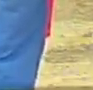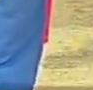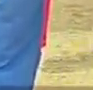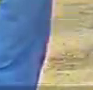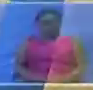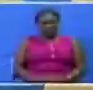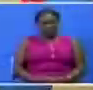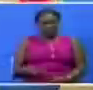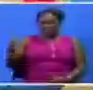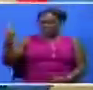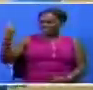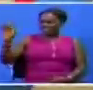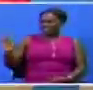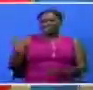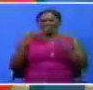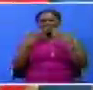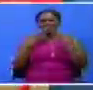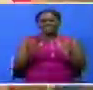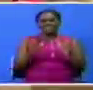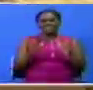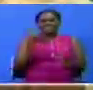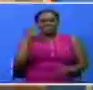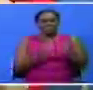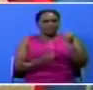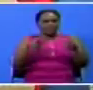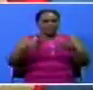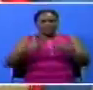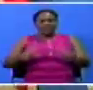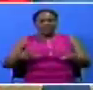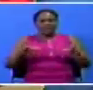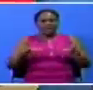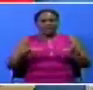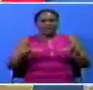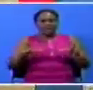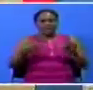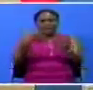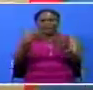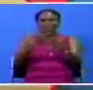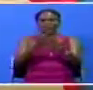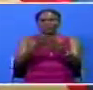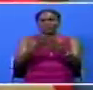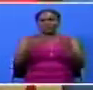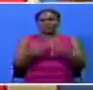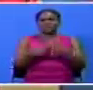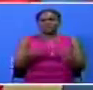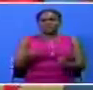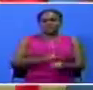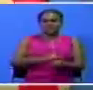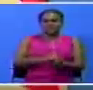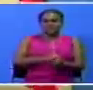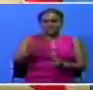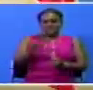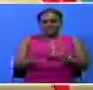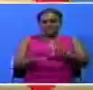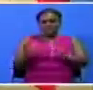Of the Kenya Defence Forces Athletics Championships paves way for the Prisons Athletics Championships, set to start Friday at the Nyayo National